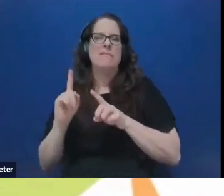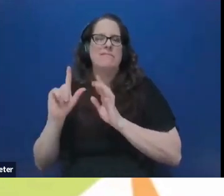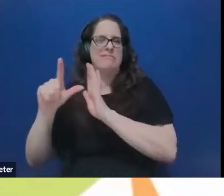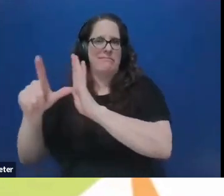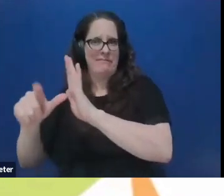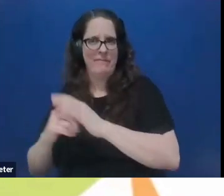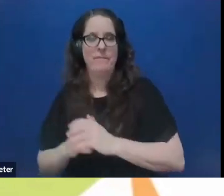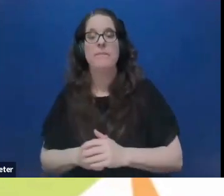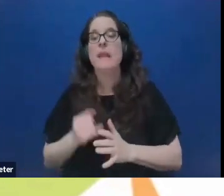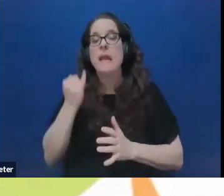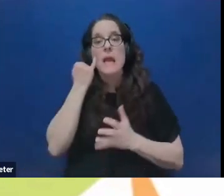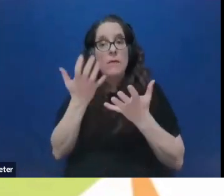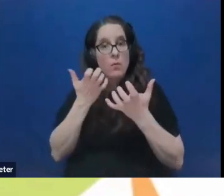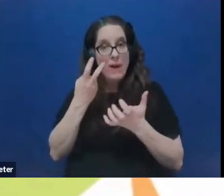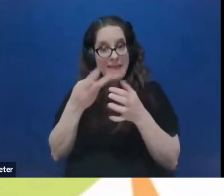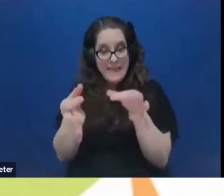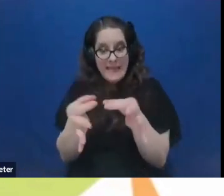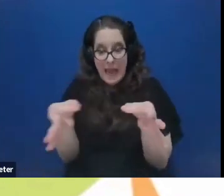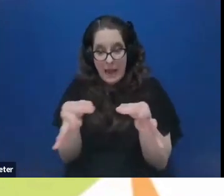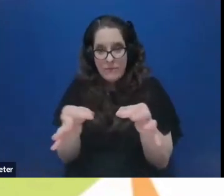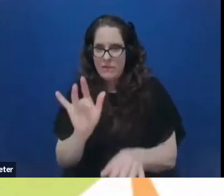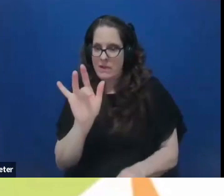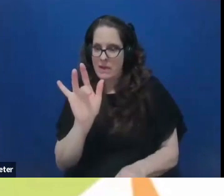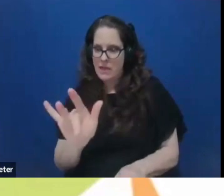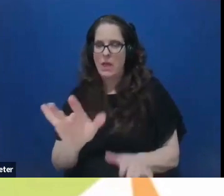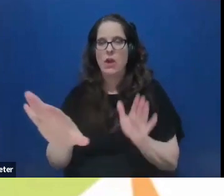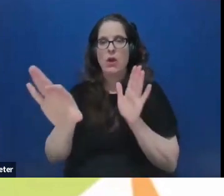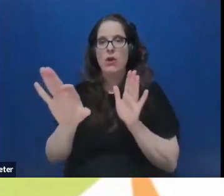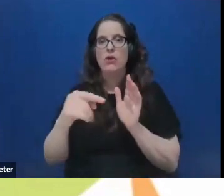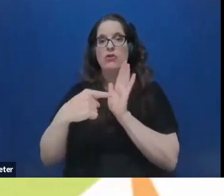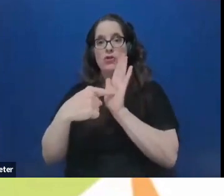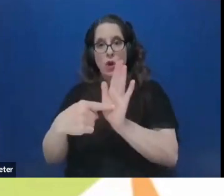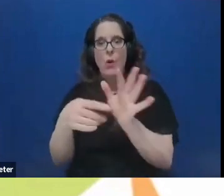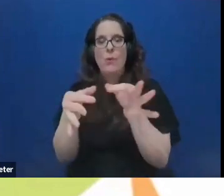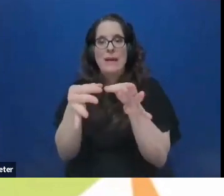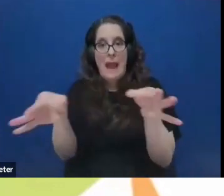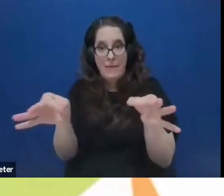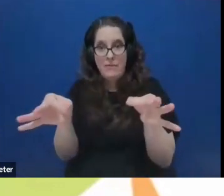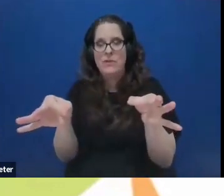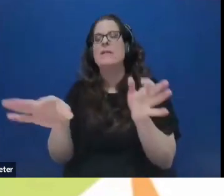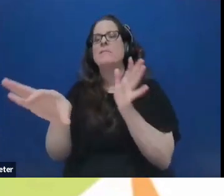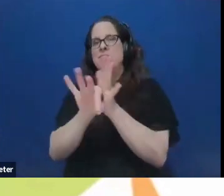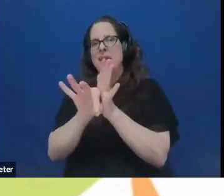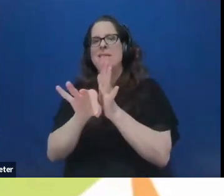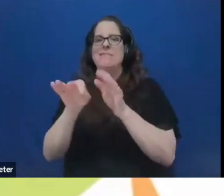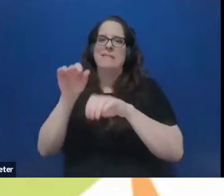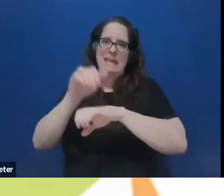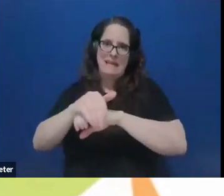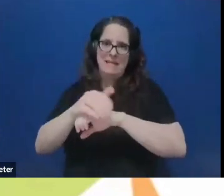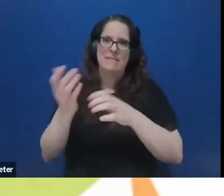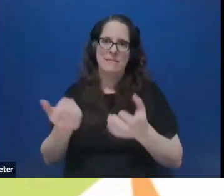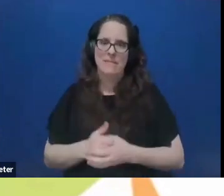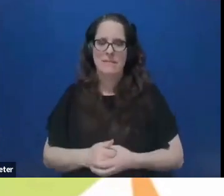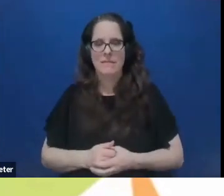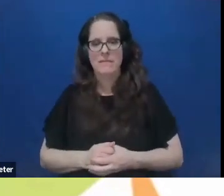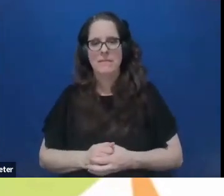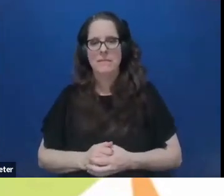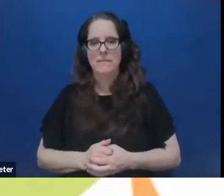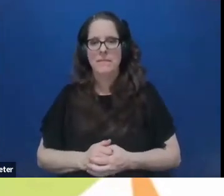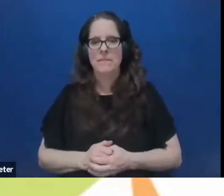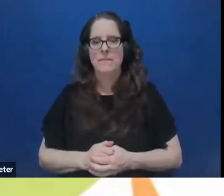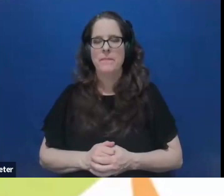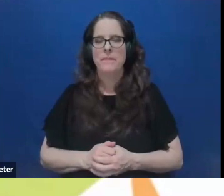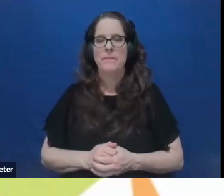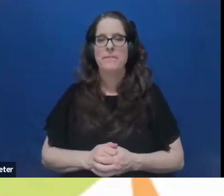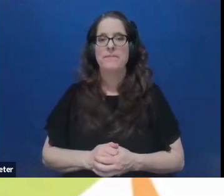see the captions for the webinar. You must select the speaking language you would like to show. We are very fortunate tonight to